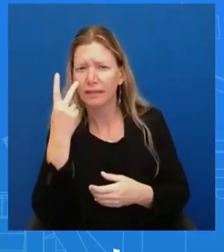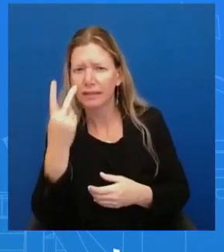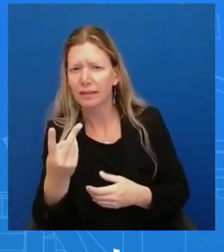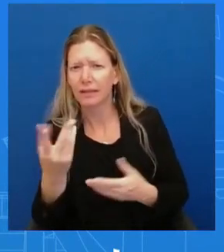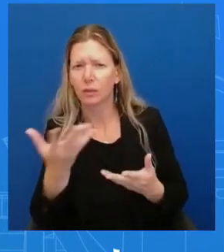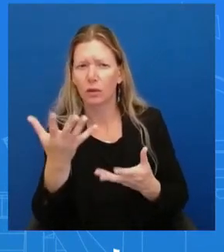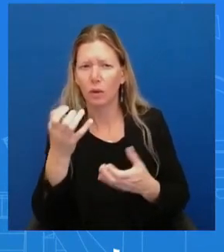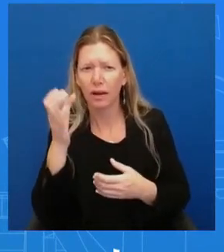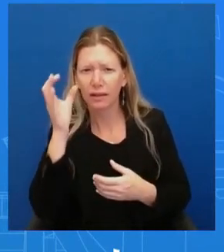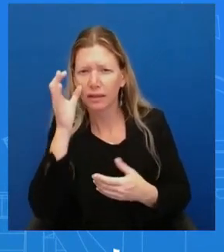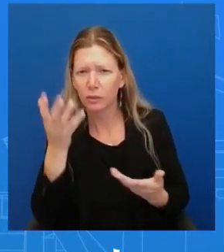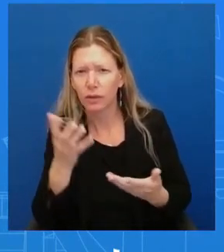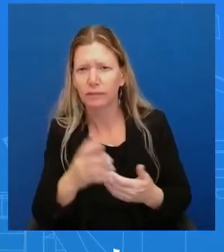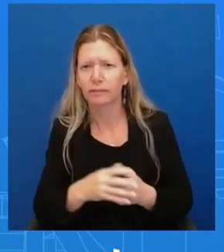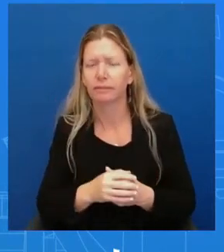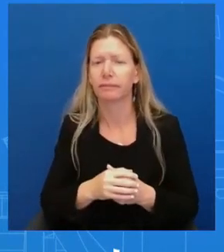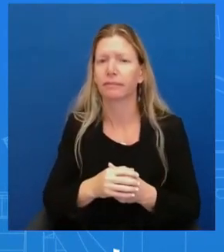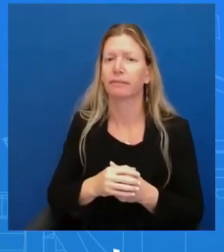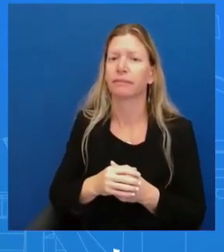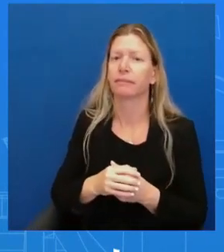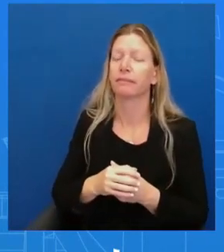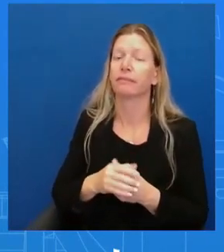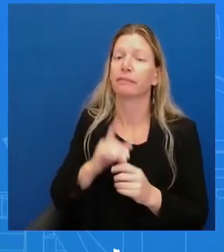sadly, he's done these kind